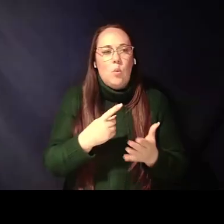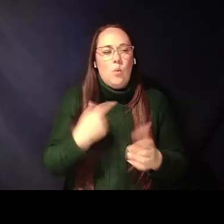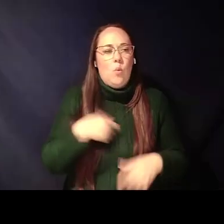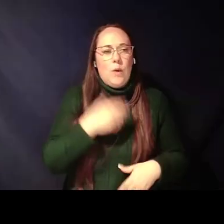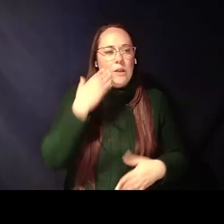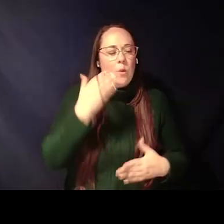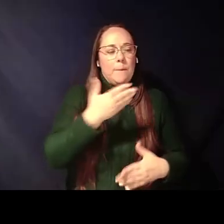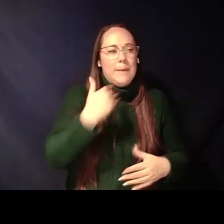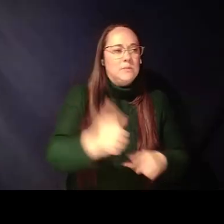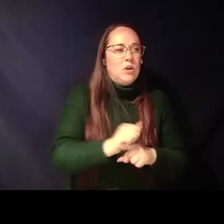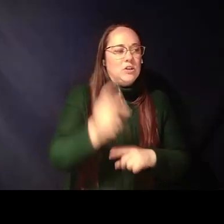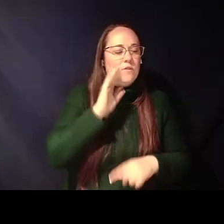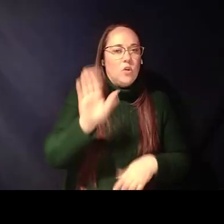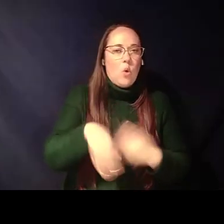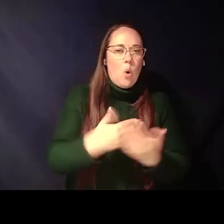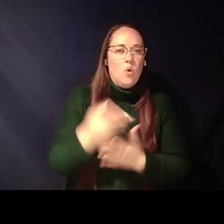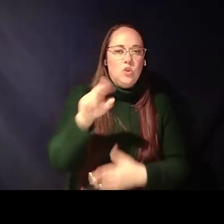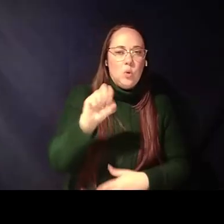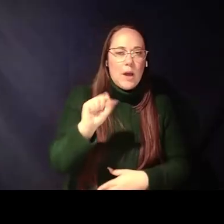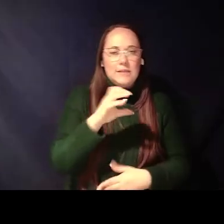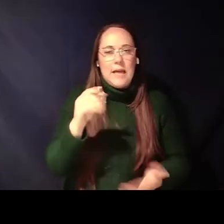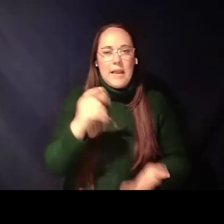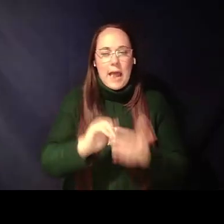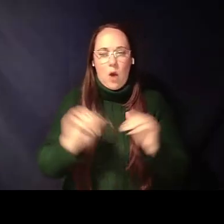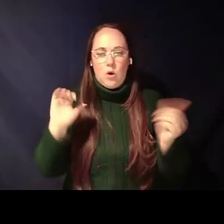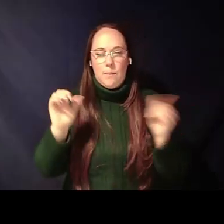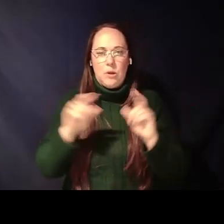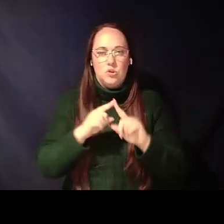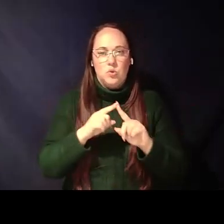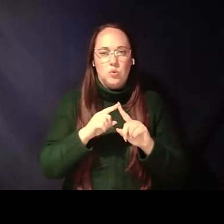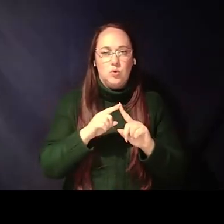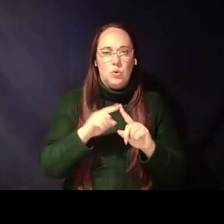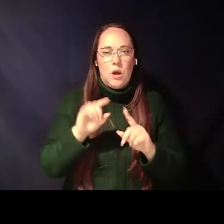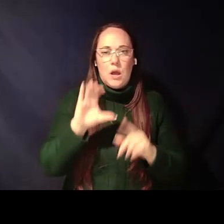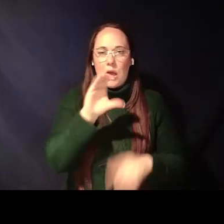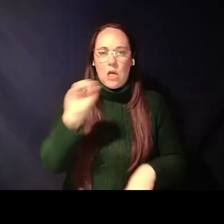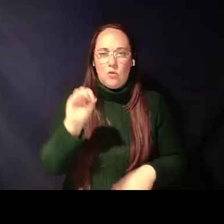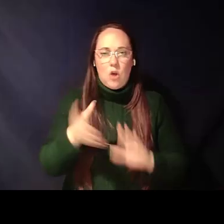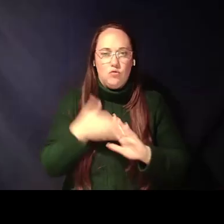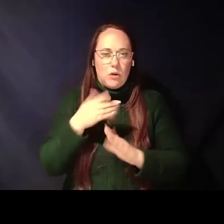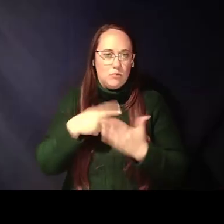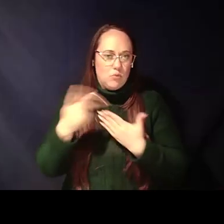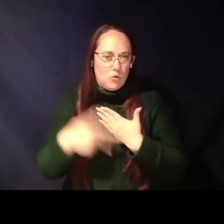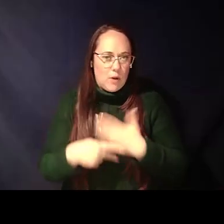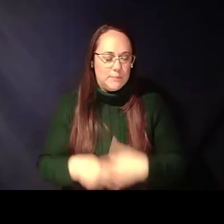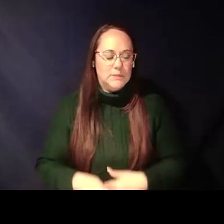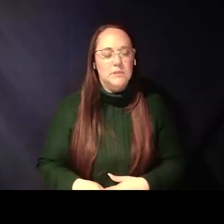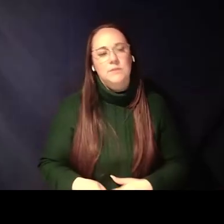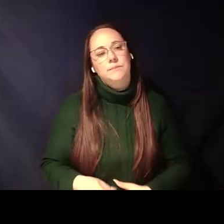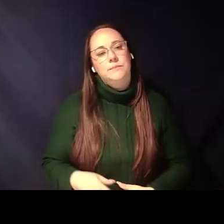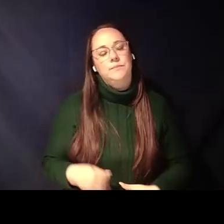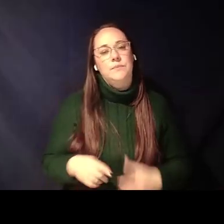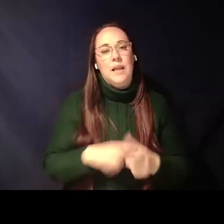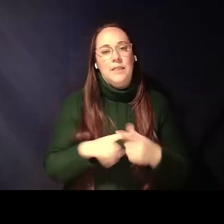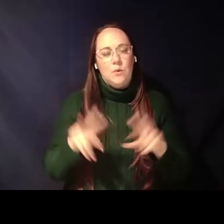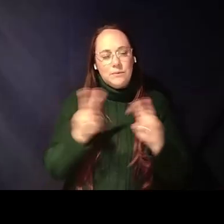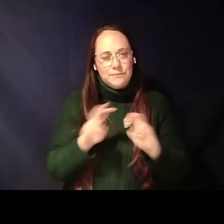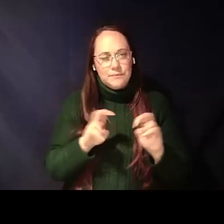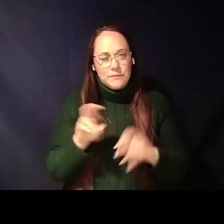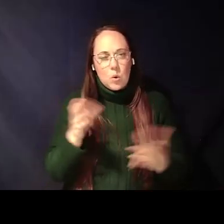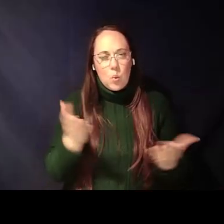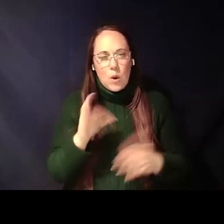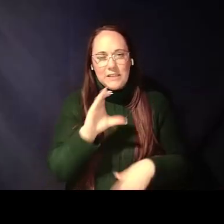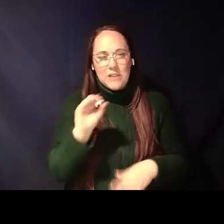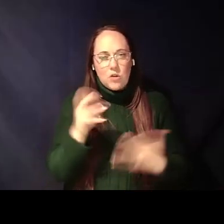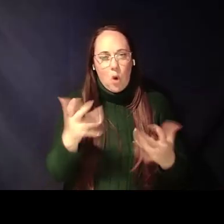around the country and how that compares to the way Colorado's running its programs? And then we also looked at what's Colorado already